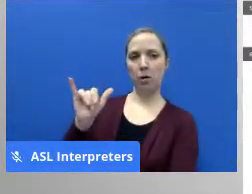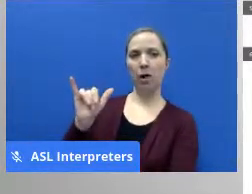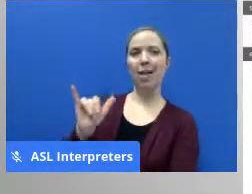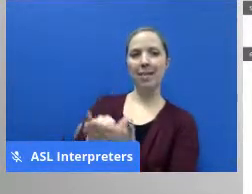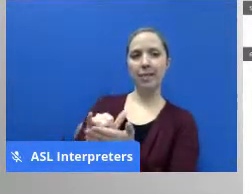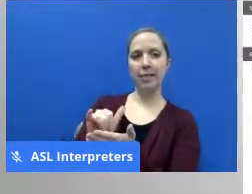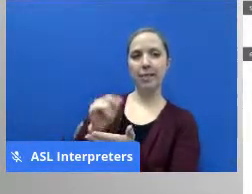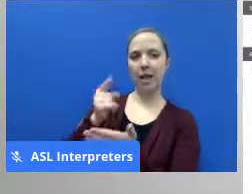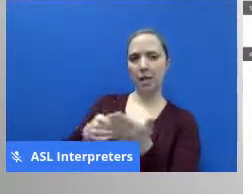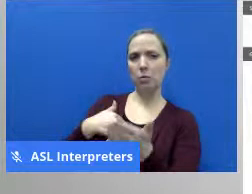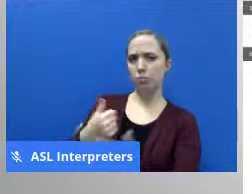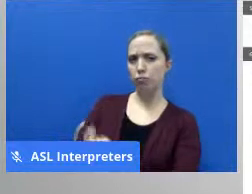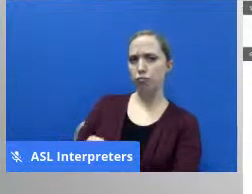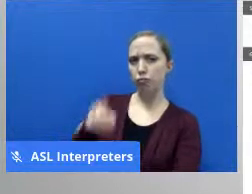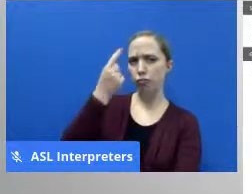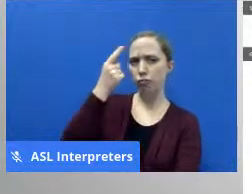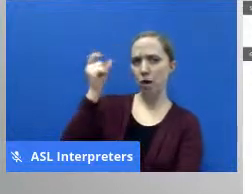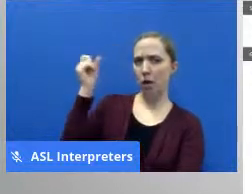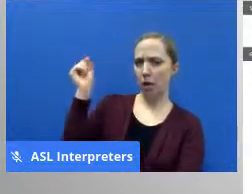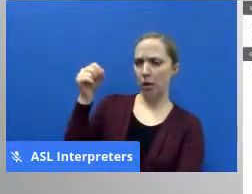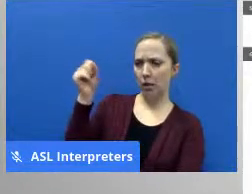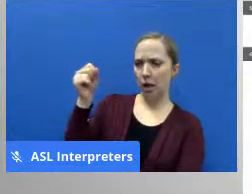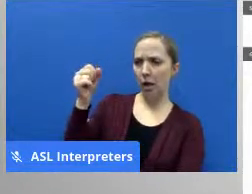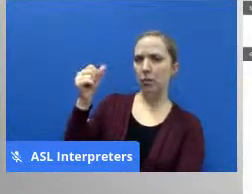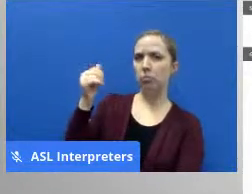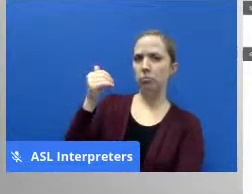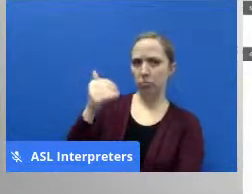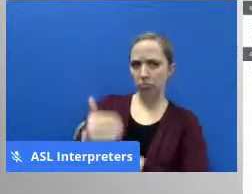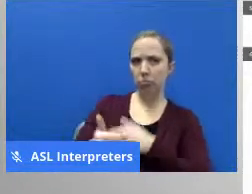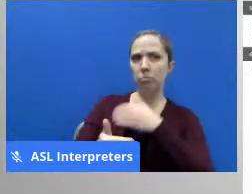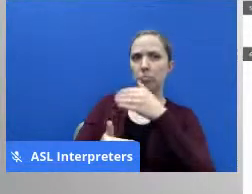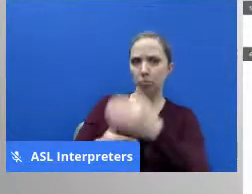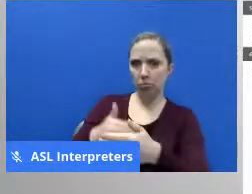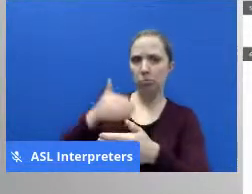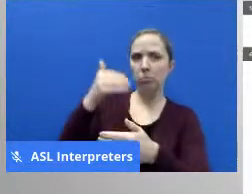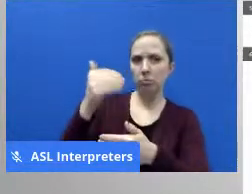That and then periodically you're going to have